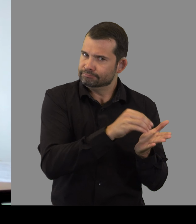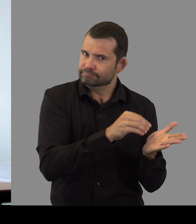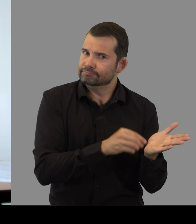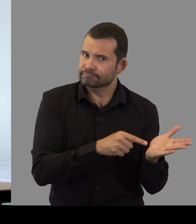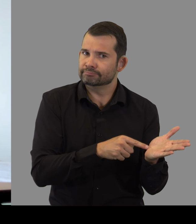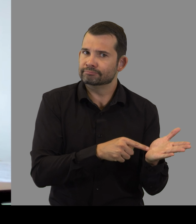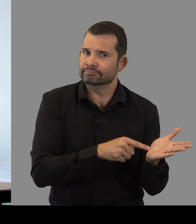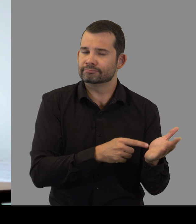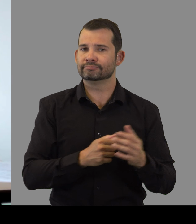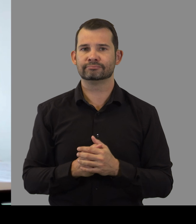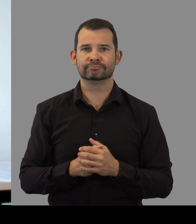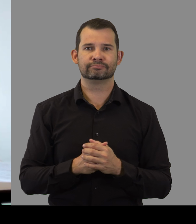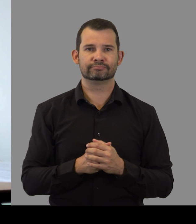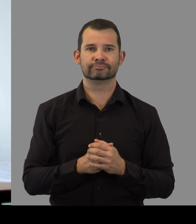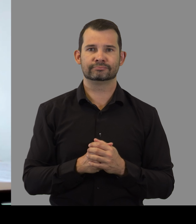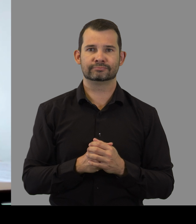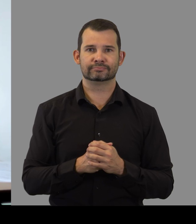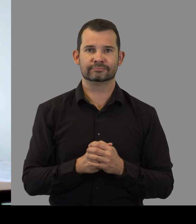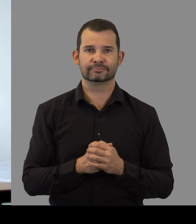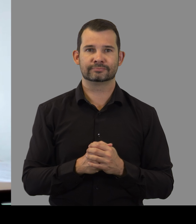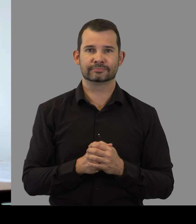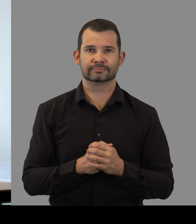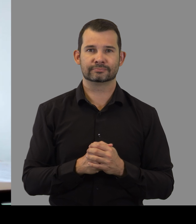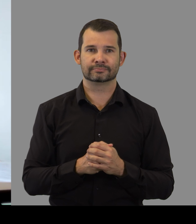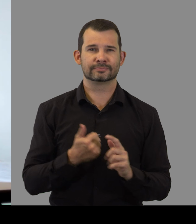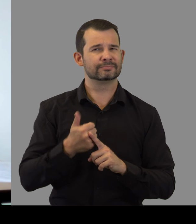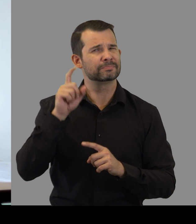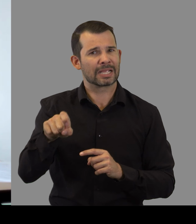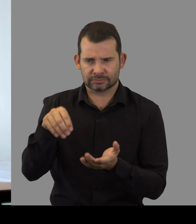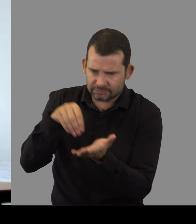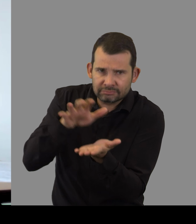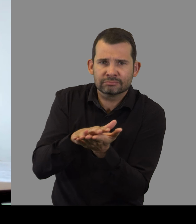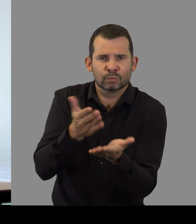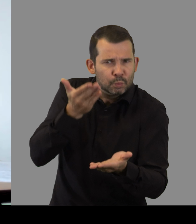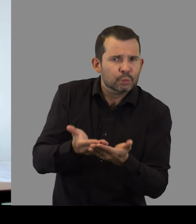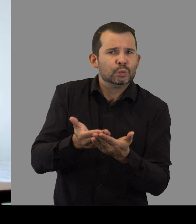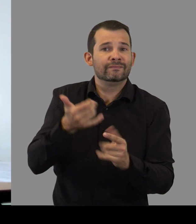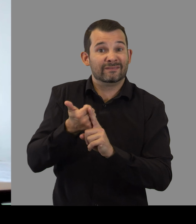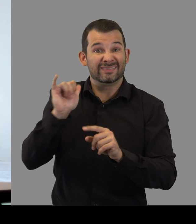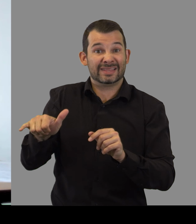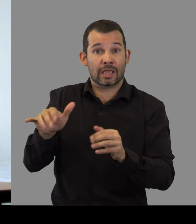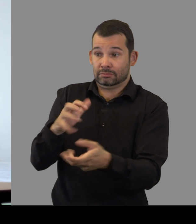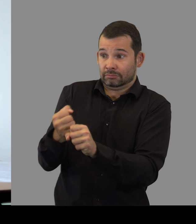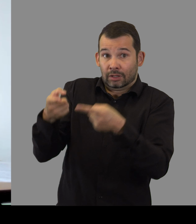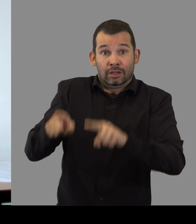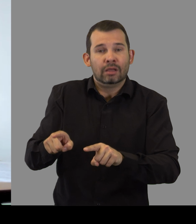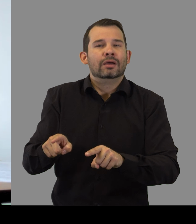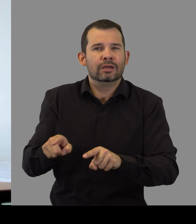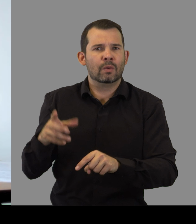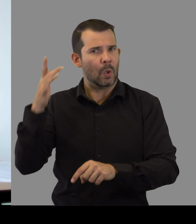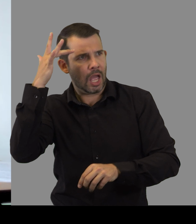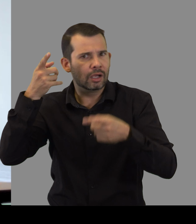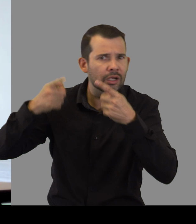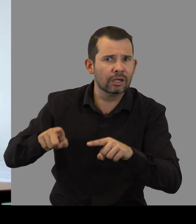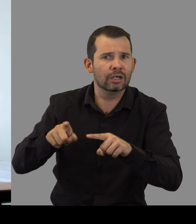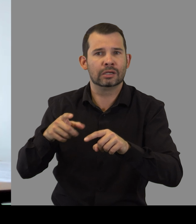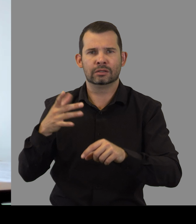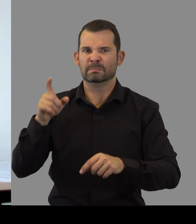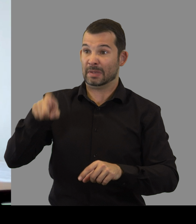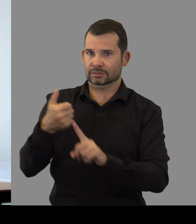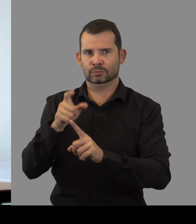restraint must document it. So there must be documented proof that the restraints occurred, why it